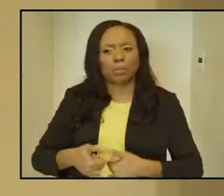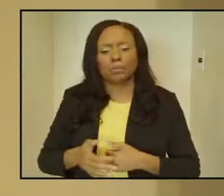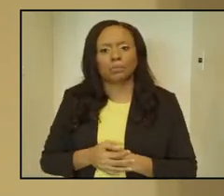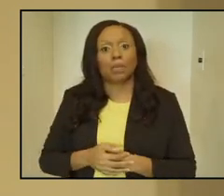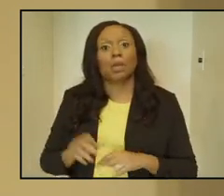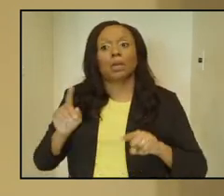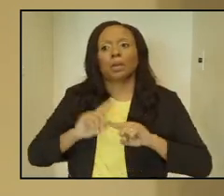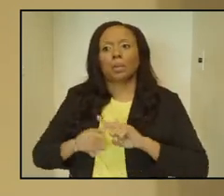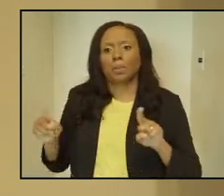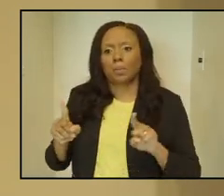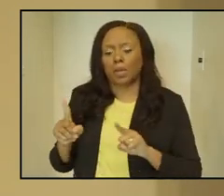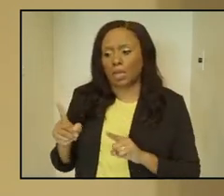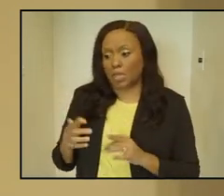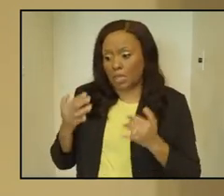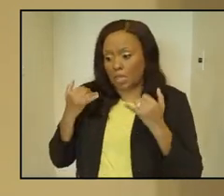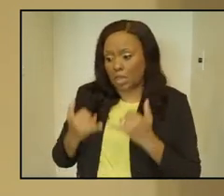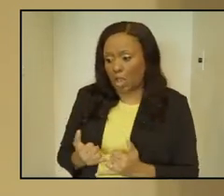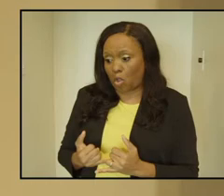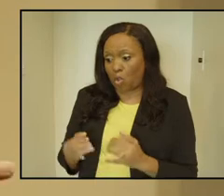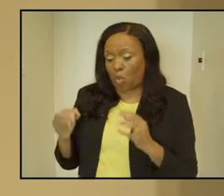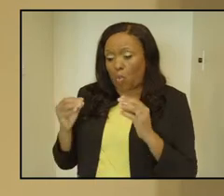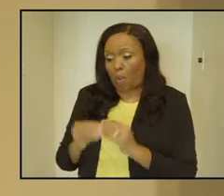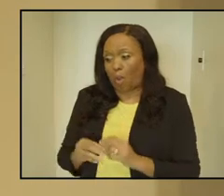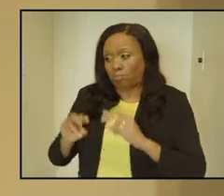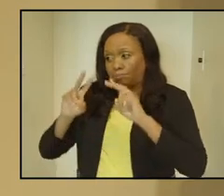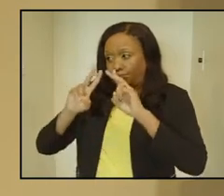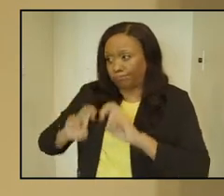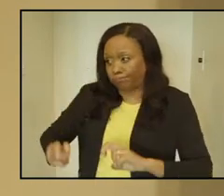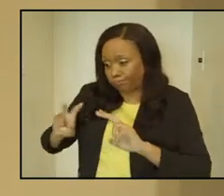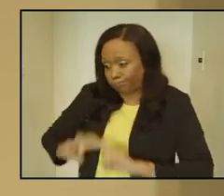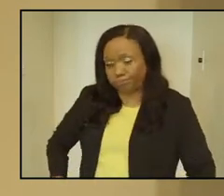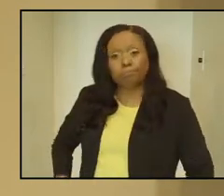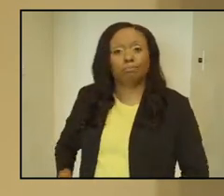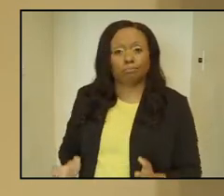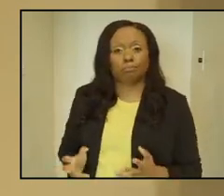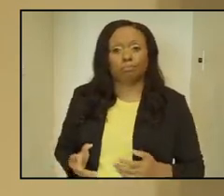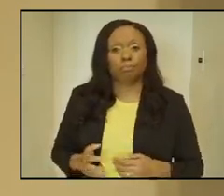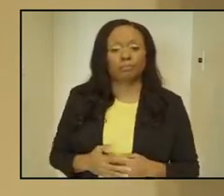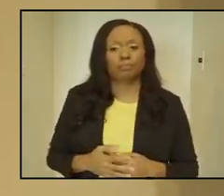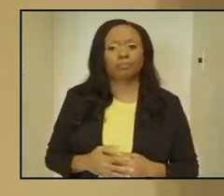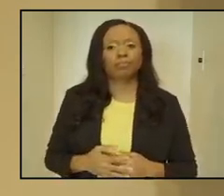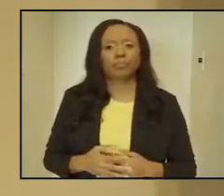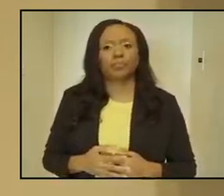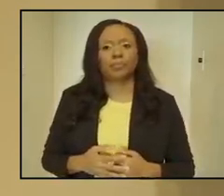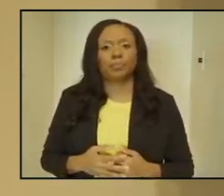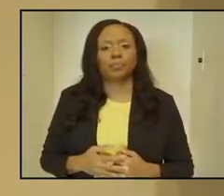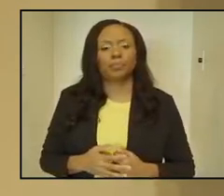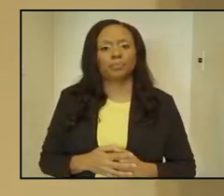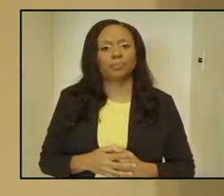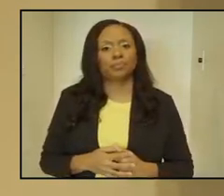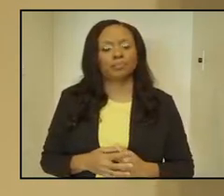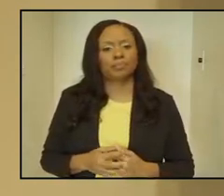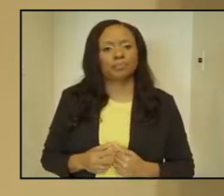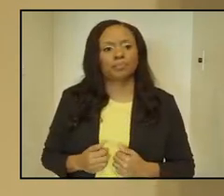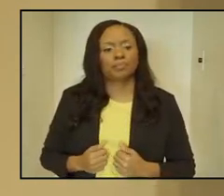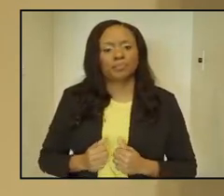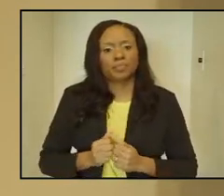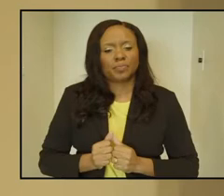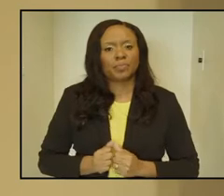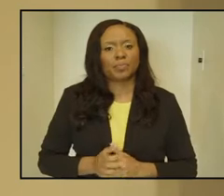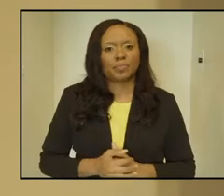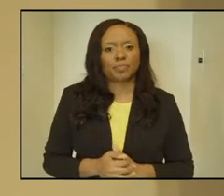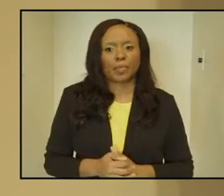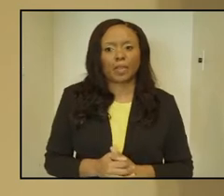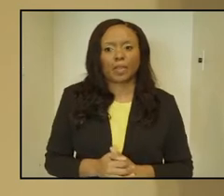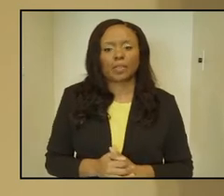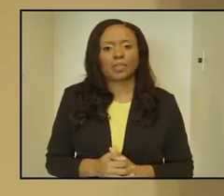deeper dives that are not immediately available. If at the end of the day,